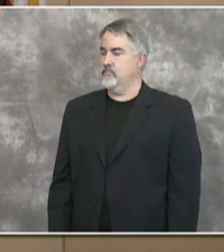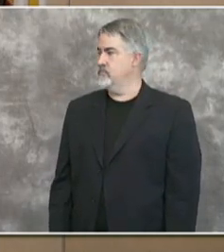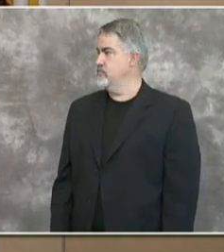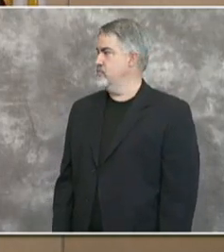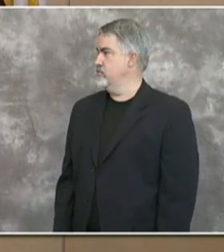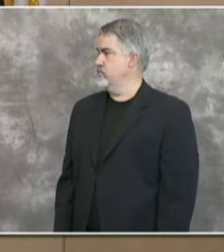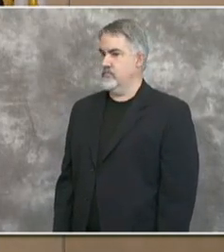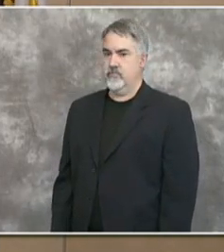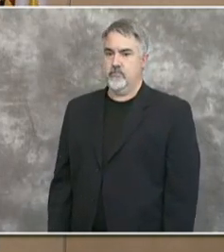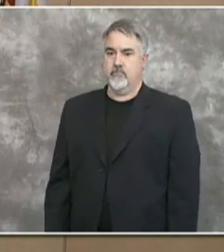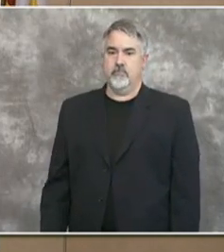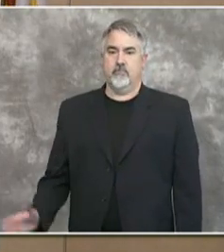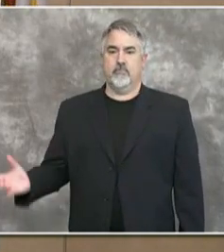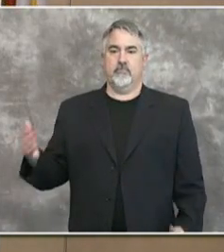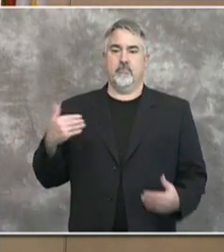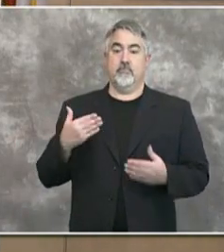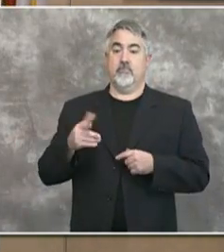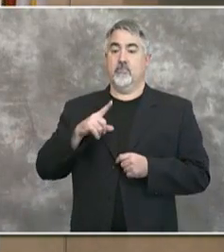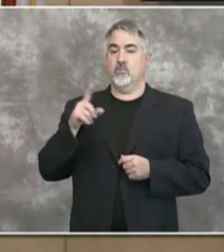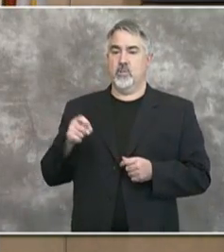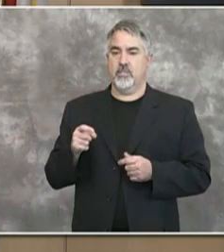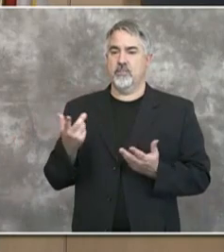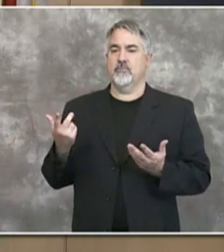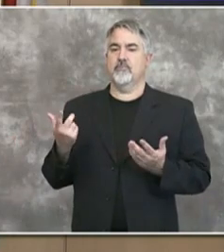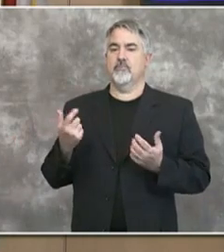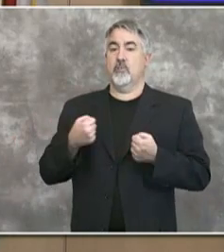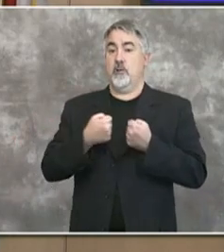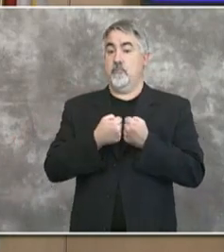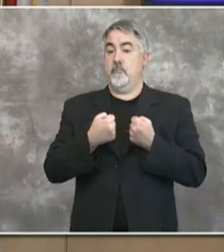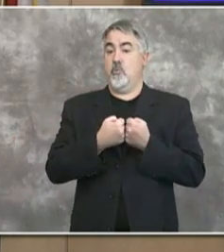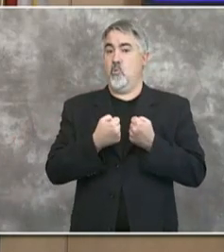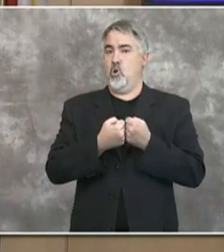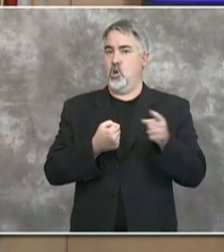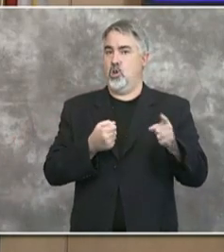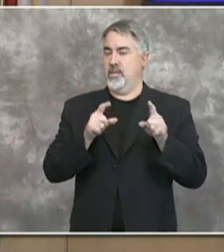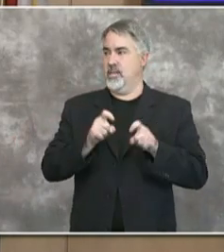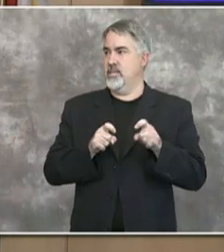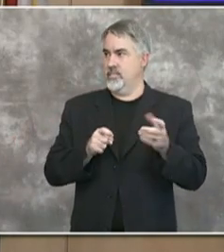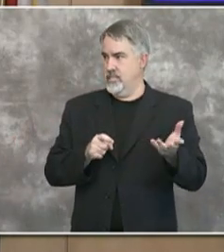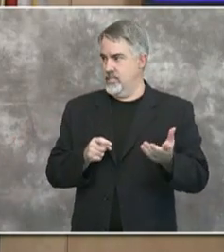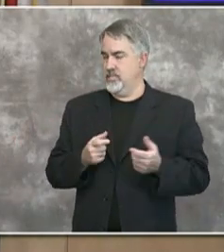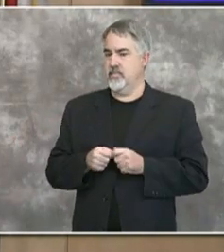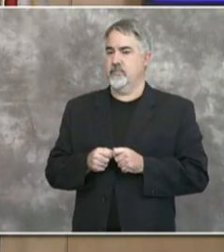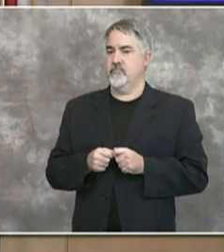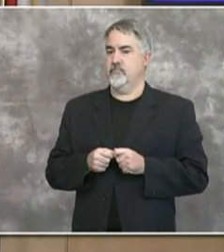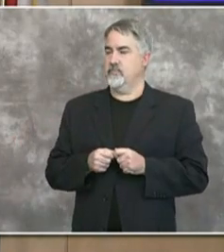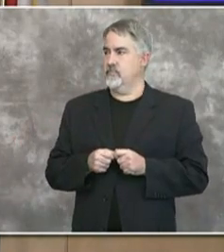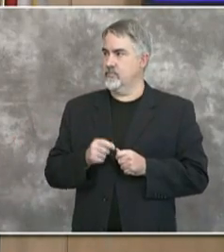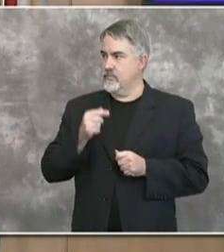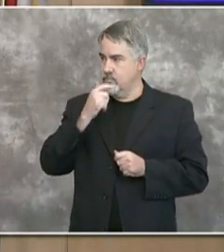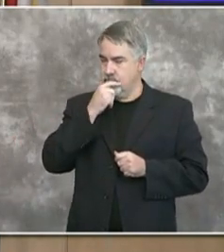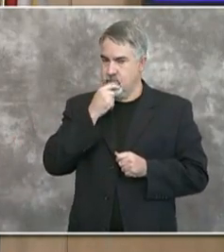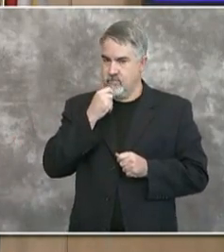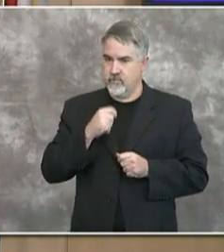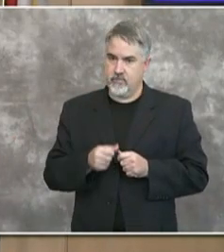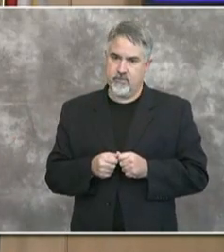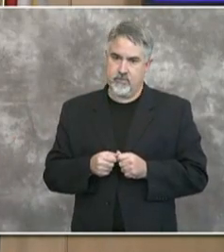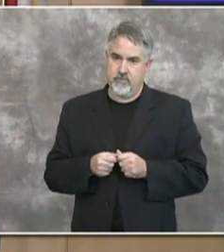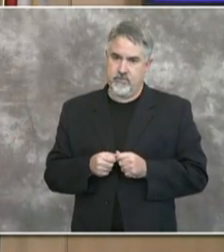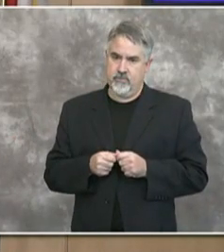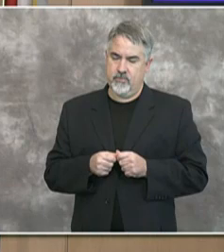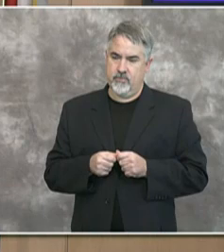This next question deals with border testing, and I'm going to ask Supervisor Fletcher to respond to that. This question is from Aaron Leathley